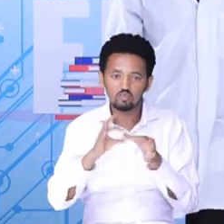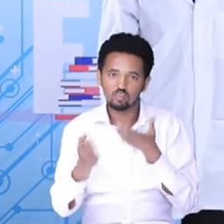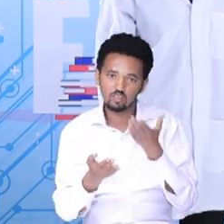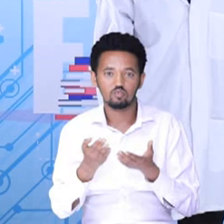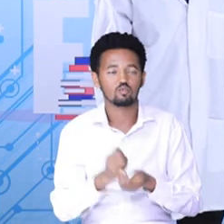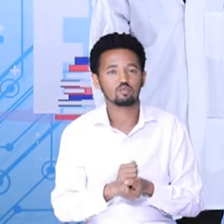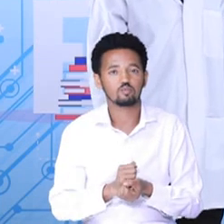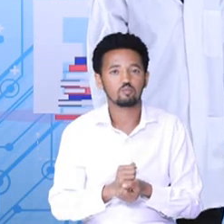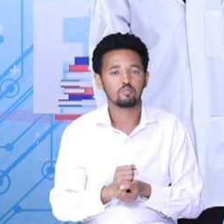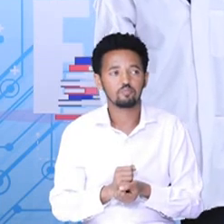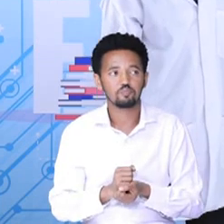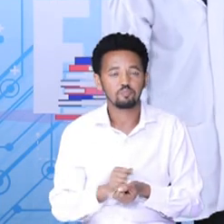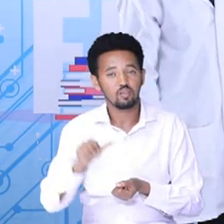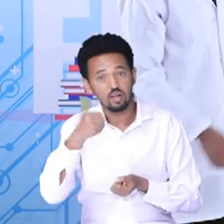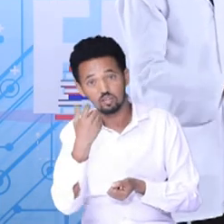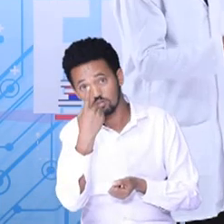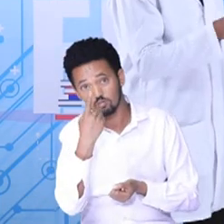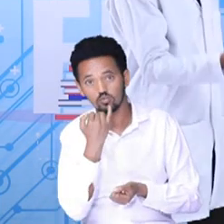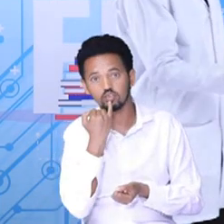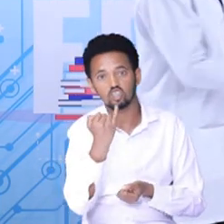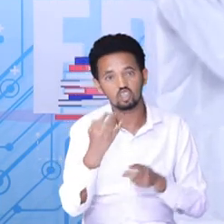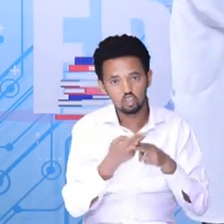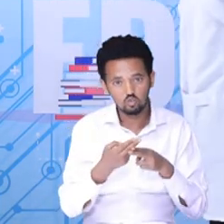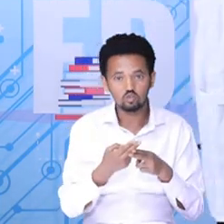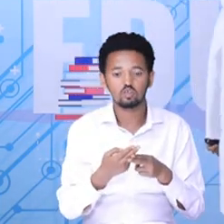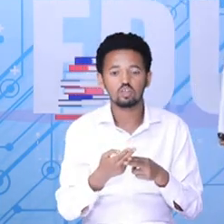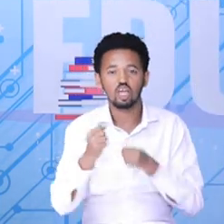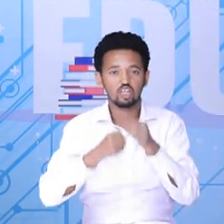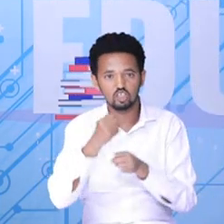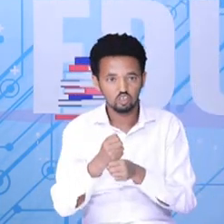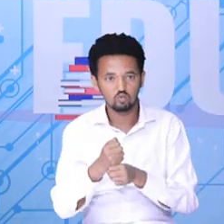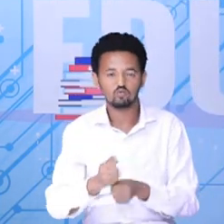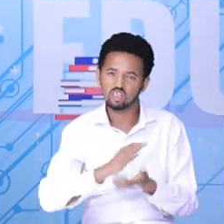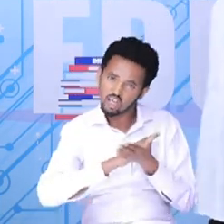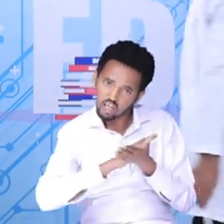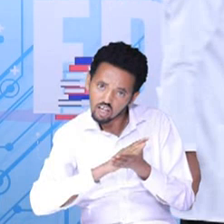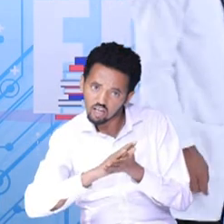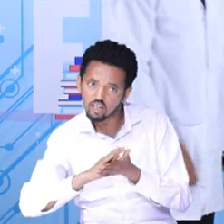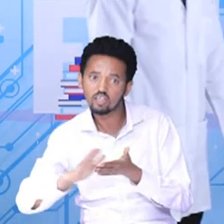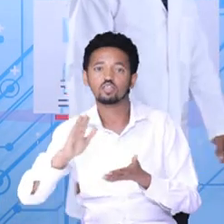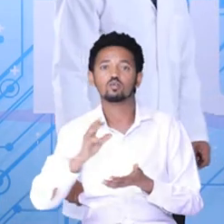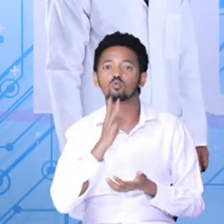services. Another one is shortage of clean water.